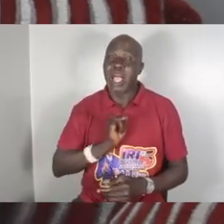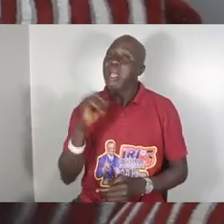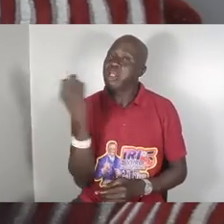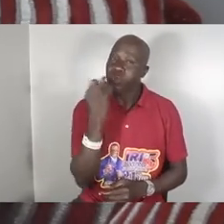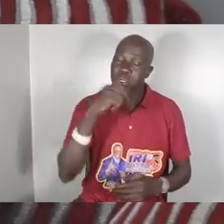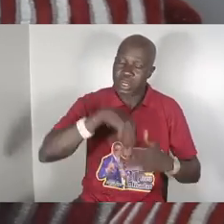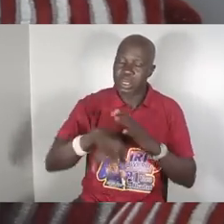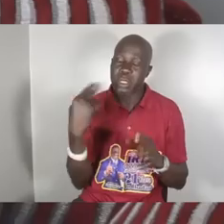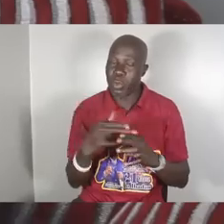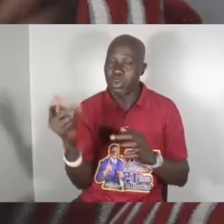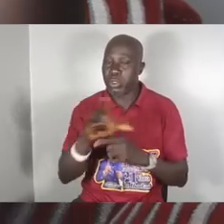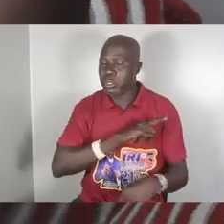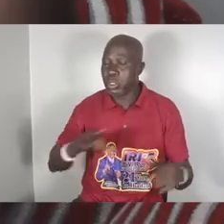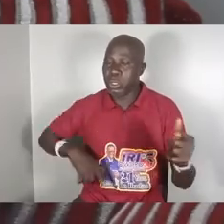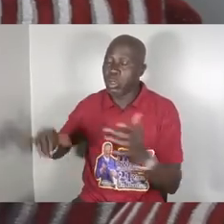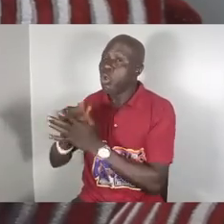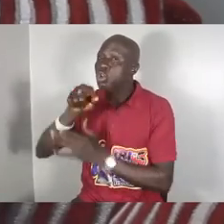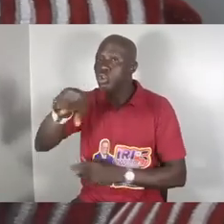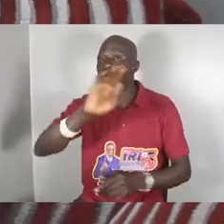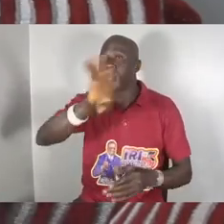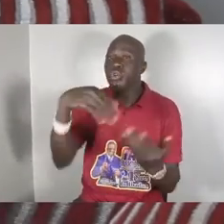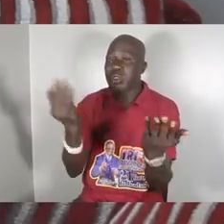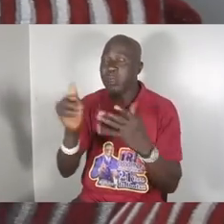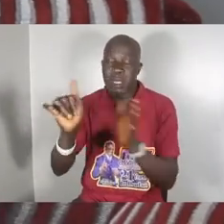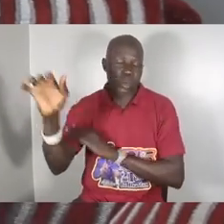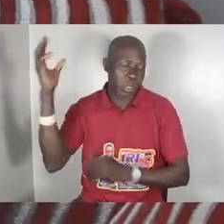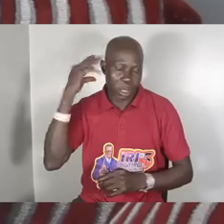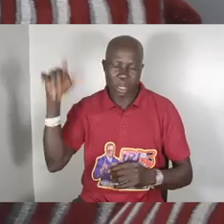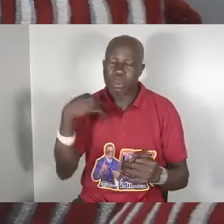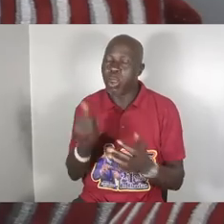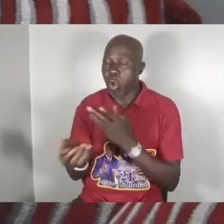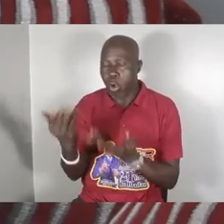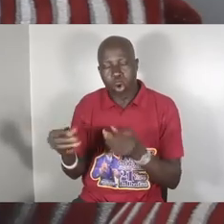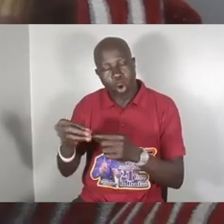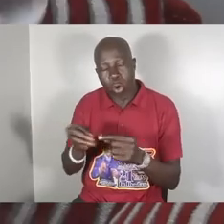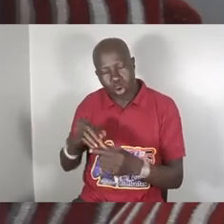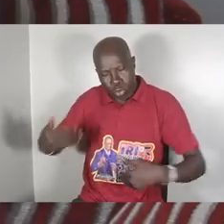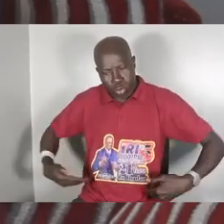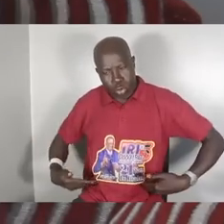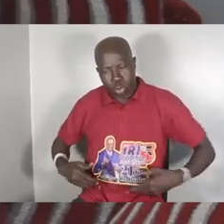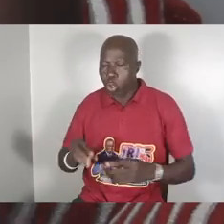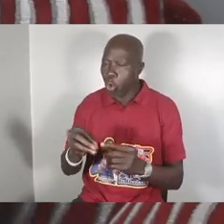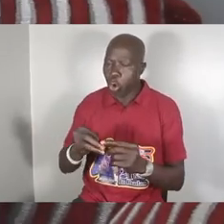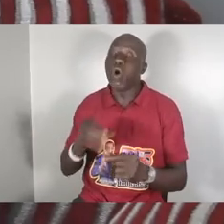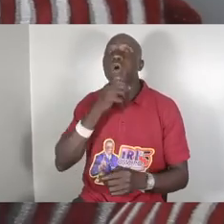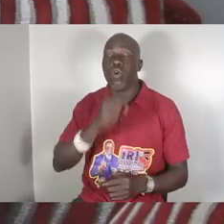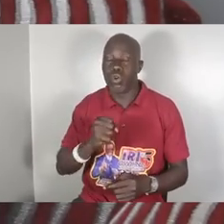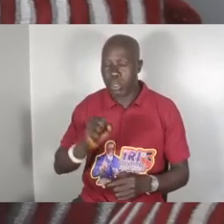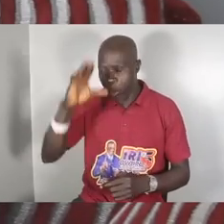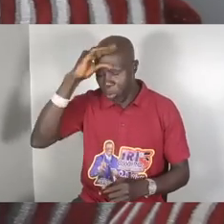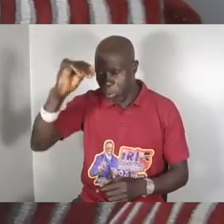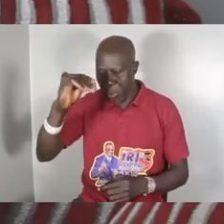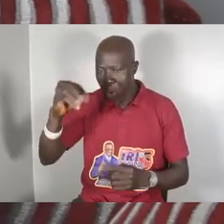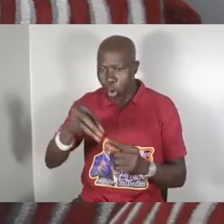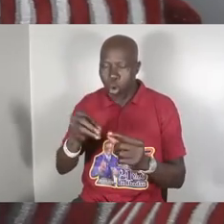sir. I pronounce in the name of the Lord. Do the servant hearing me. Whether young, old,